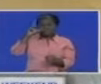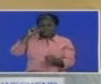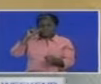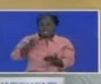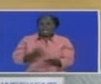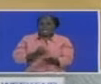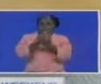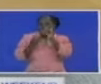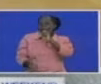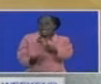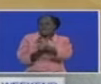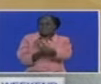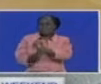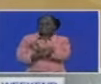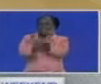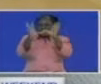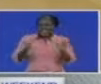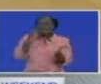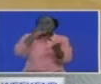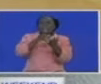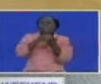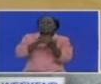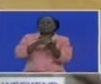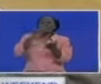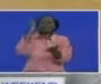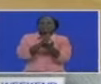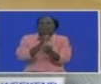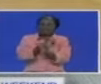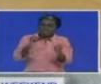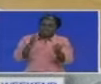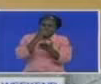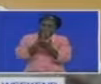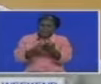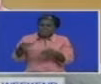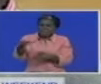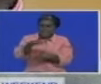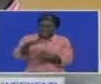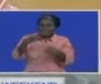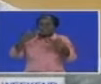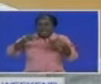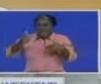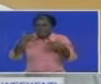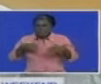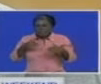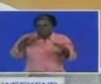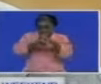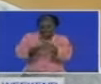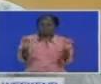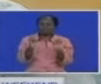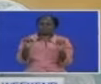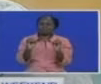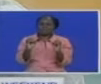to explain a position which is not true, that there are some places that some people are not supposed to go,